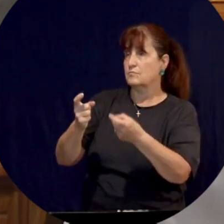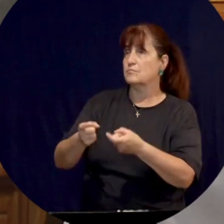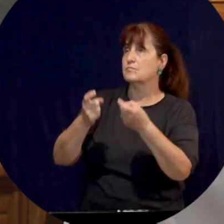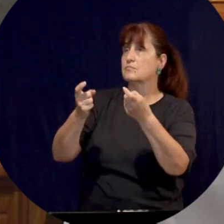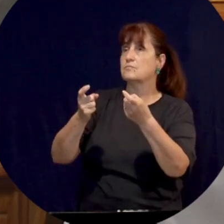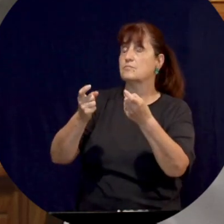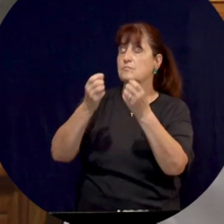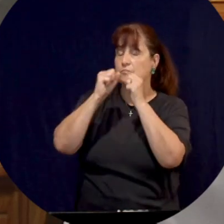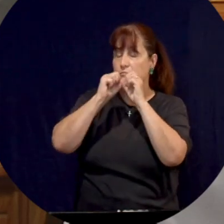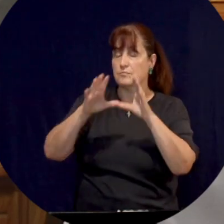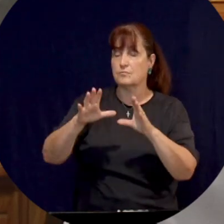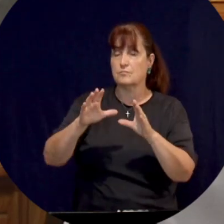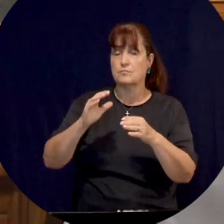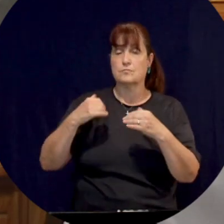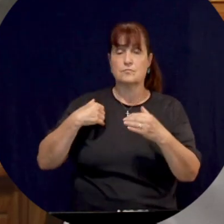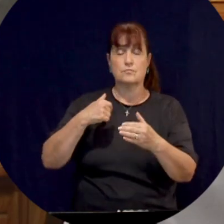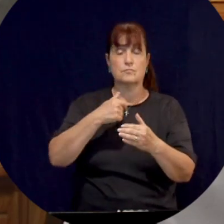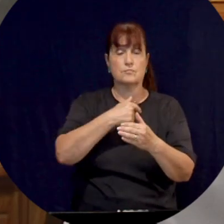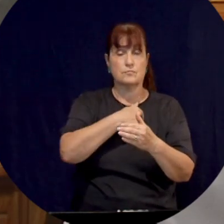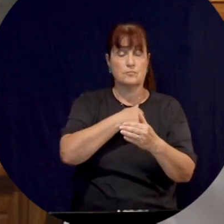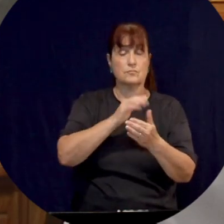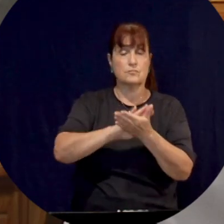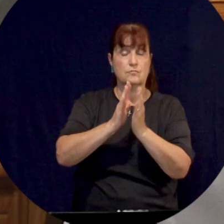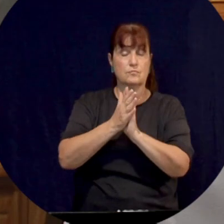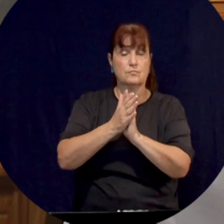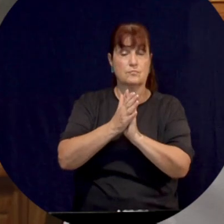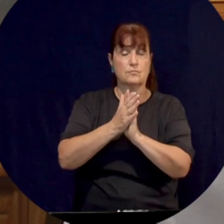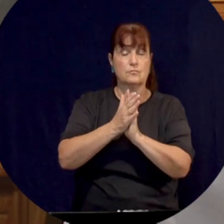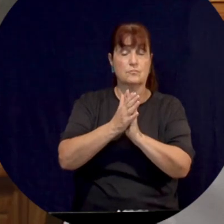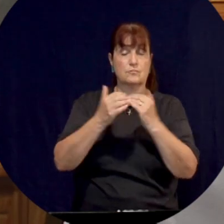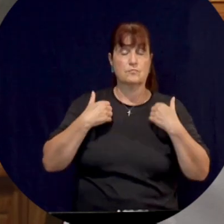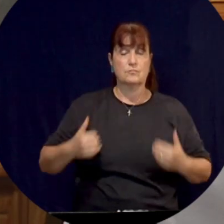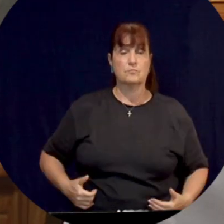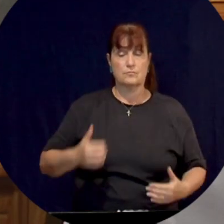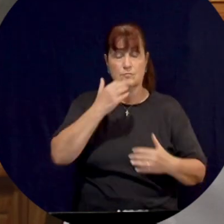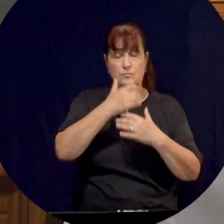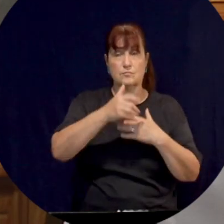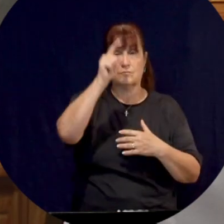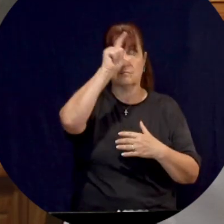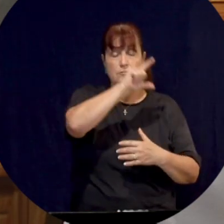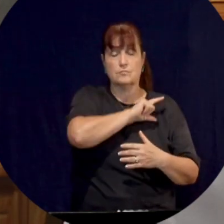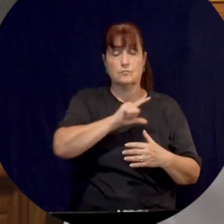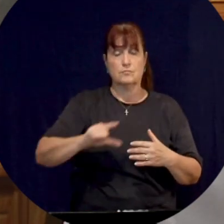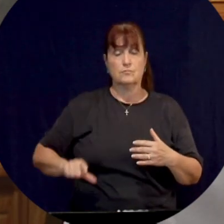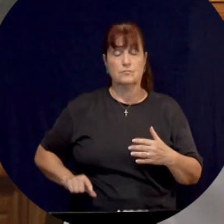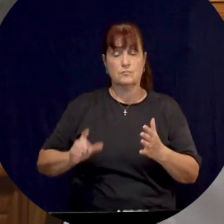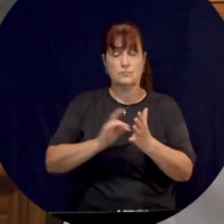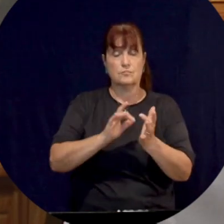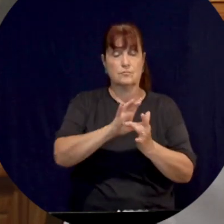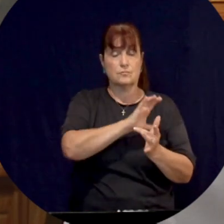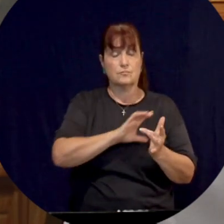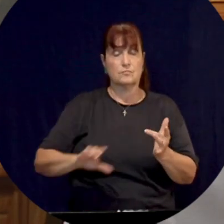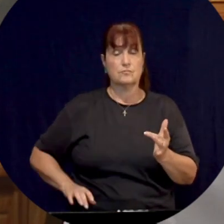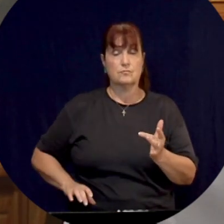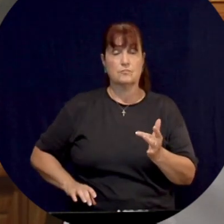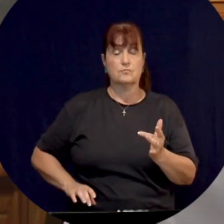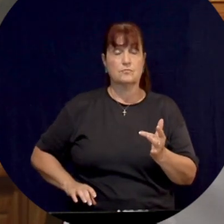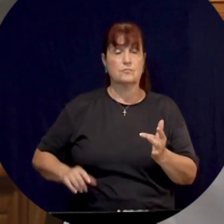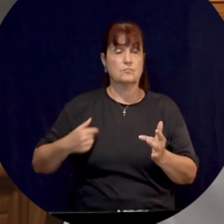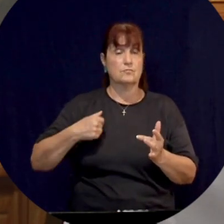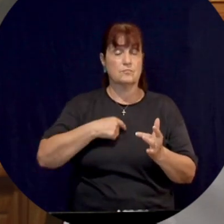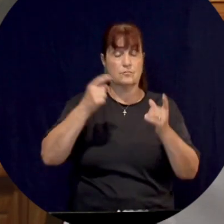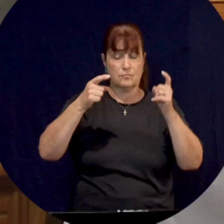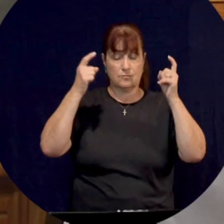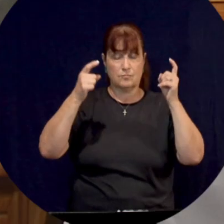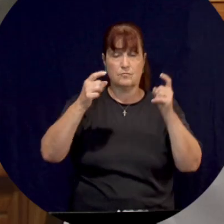may become for us the body and the blood of your Son, our Lord Jesus Christ, at whose command we celebrate this